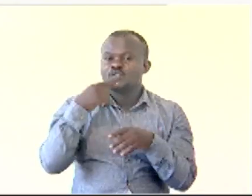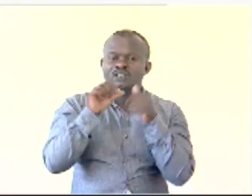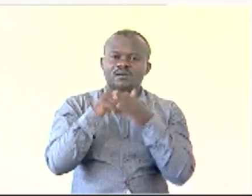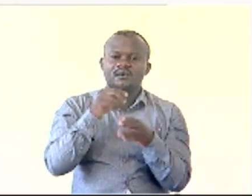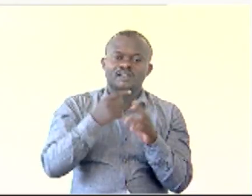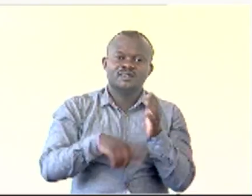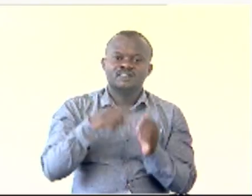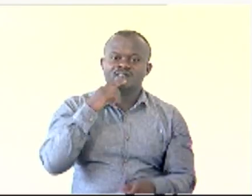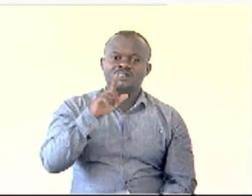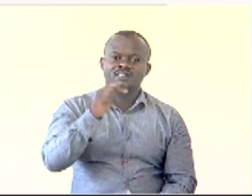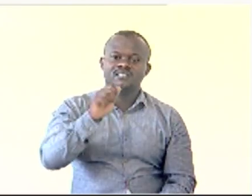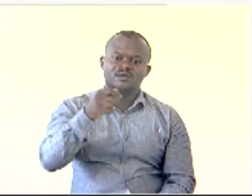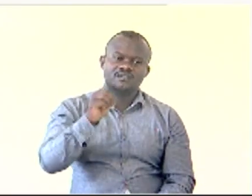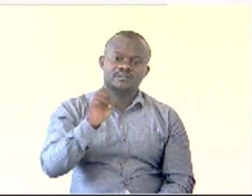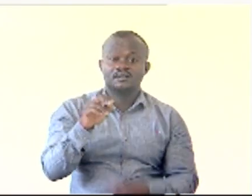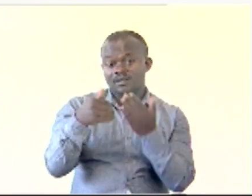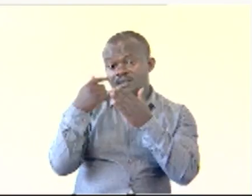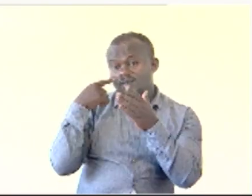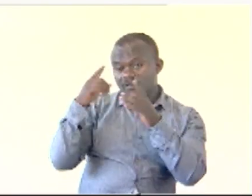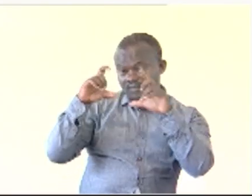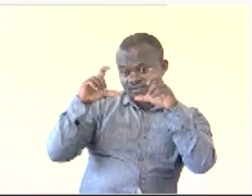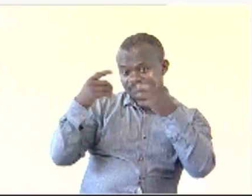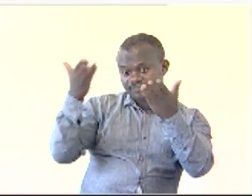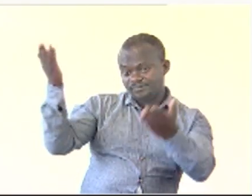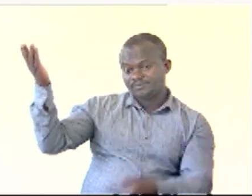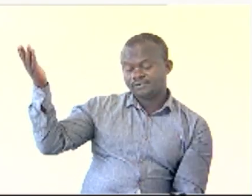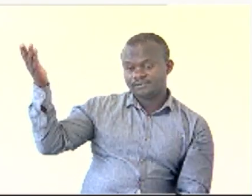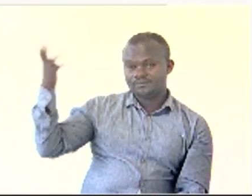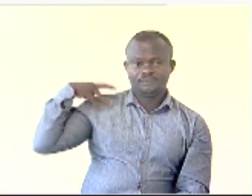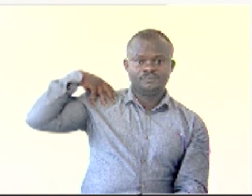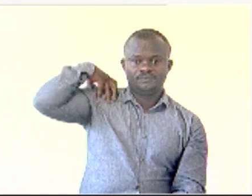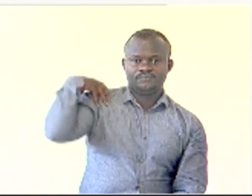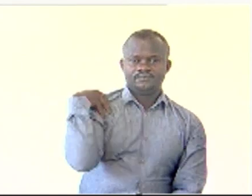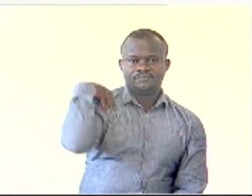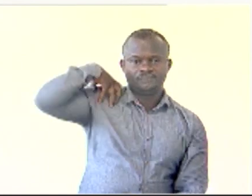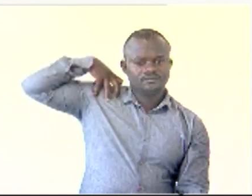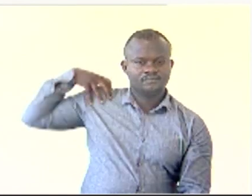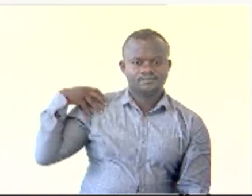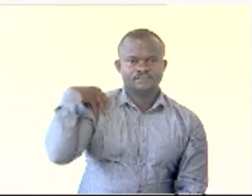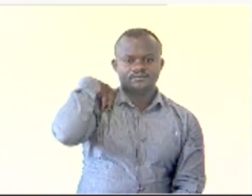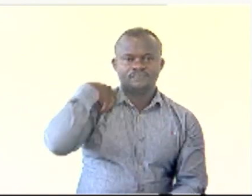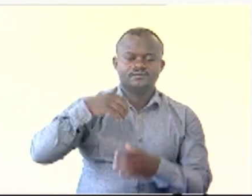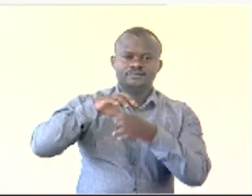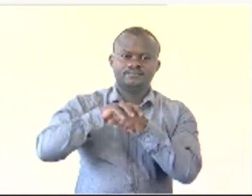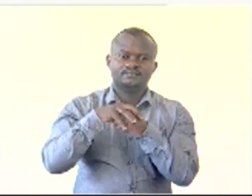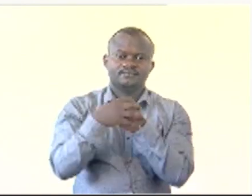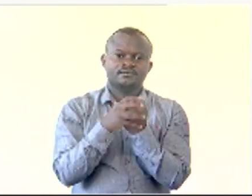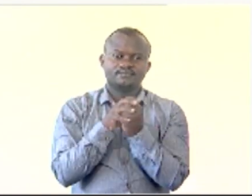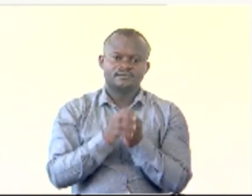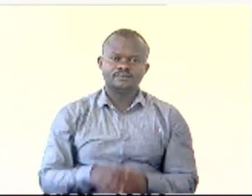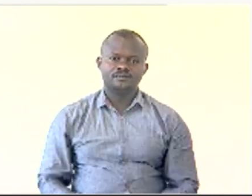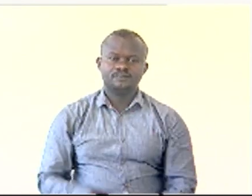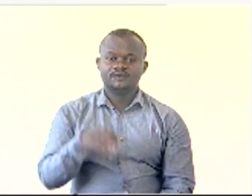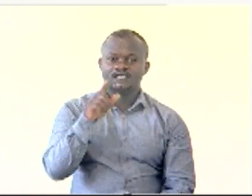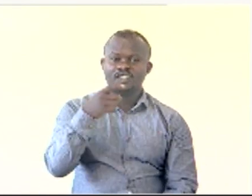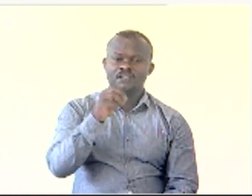ligament. Let's have that diagram. This is a ball and socket joint. Ball and socket joint, we have ligament which joins a bone to